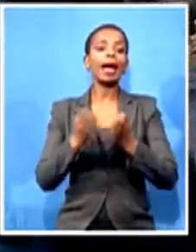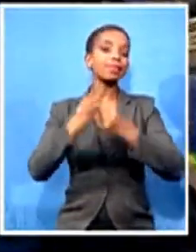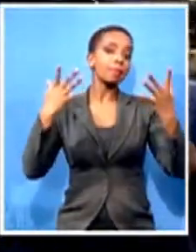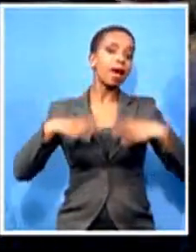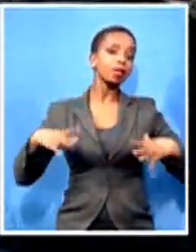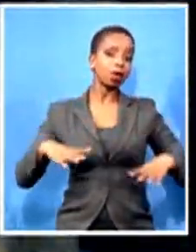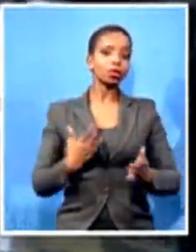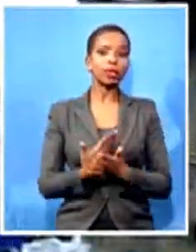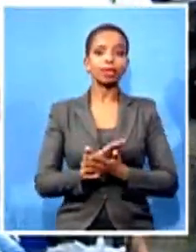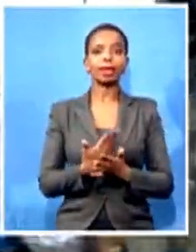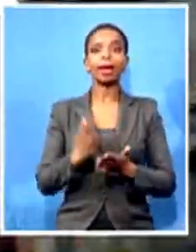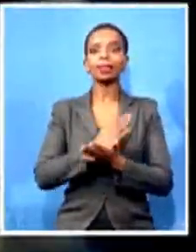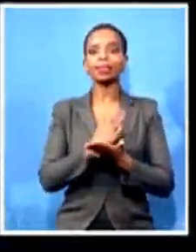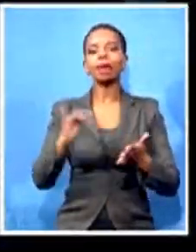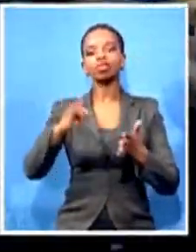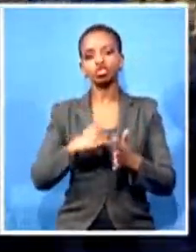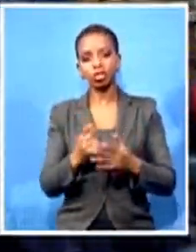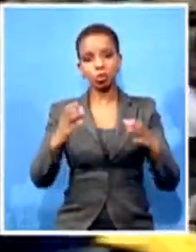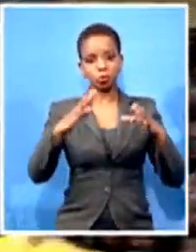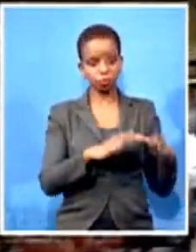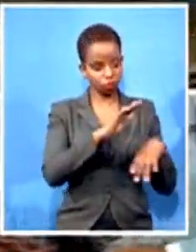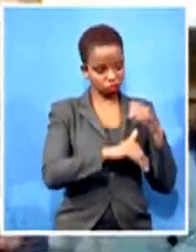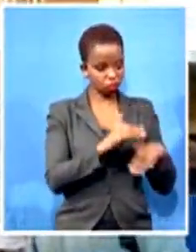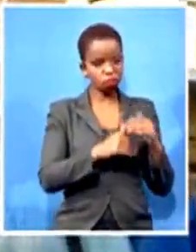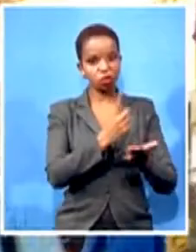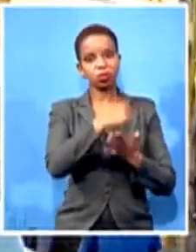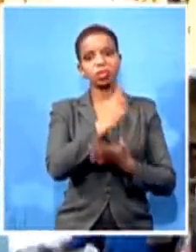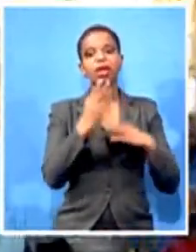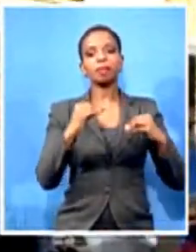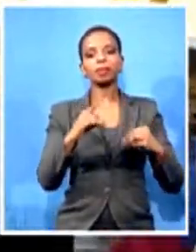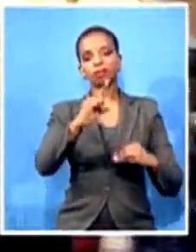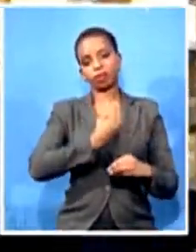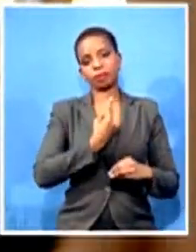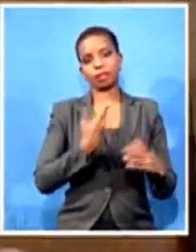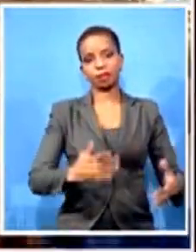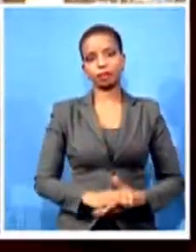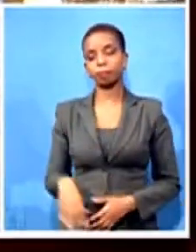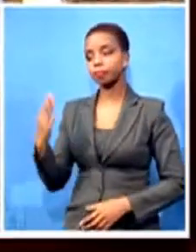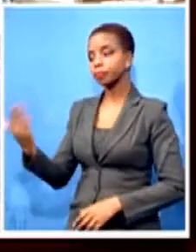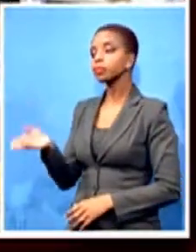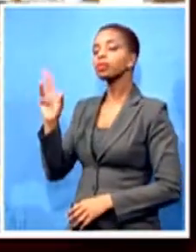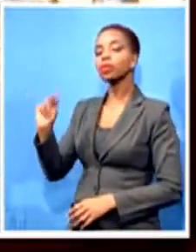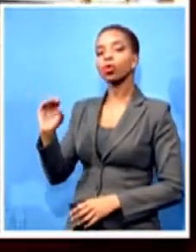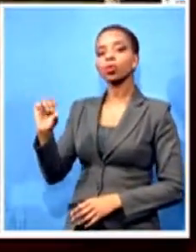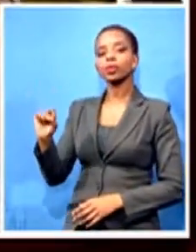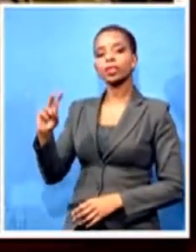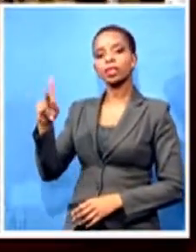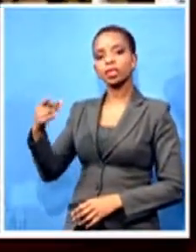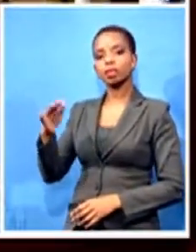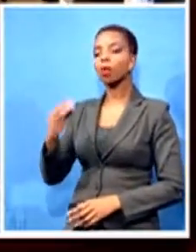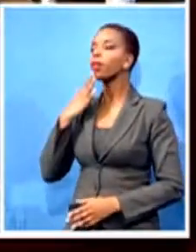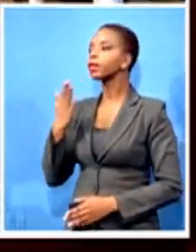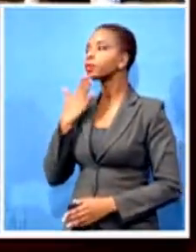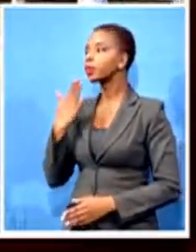ends meet for themselves. Nosipho Mncube, as well as cameraman Herbert Mamela, thank you indeed for coming to us live from De Villiers Street in